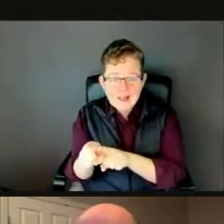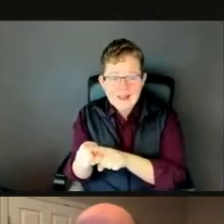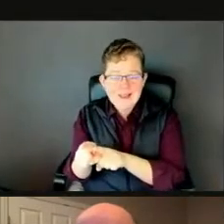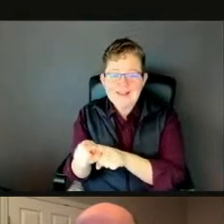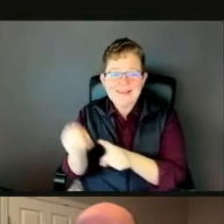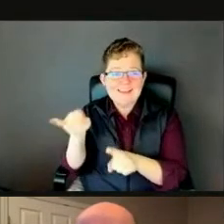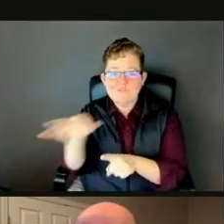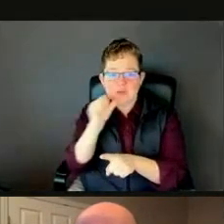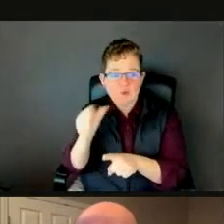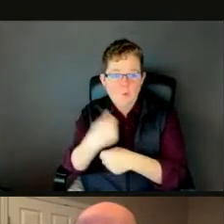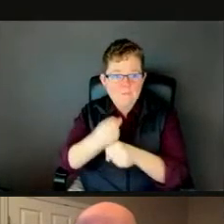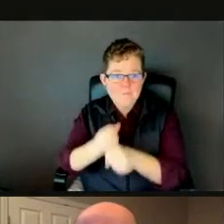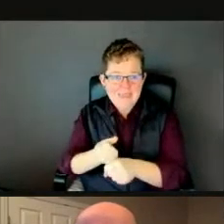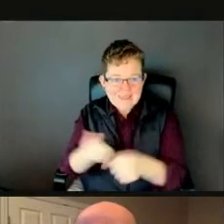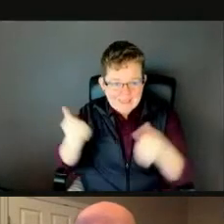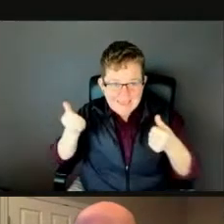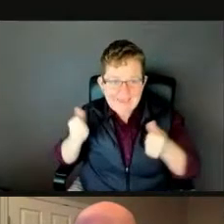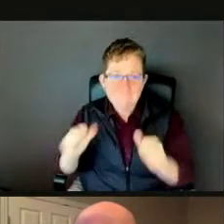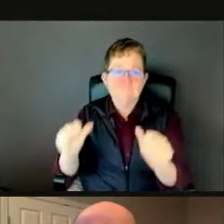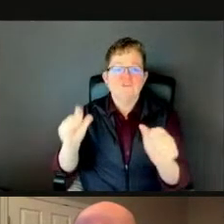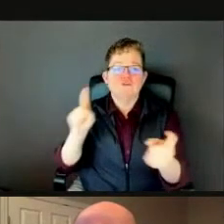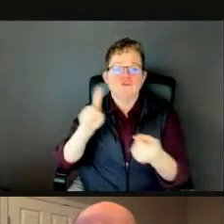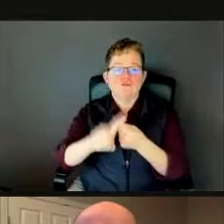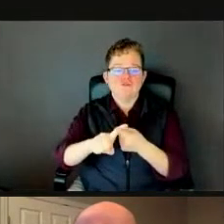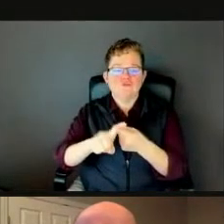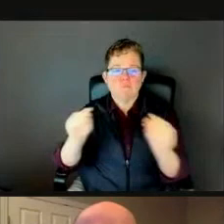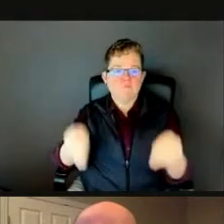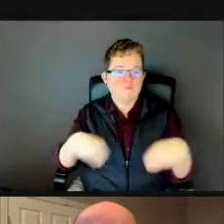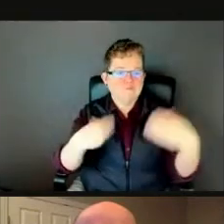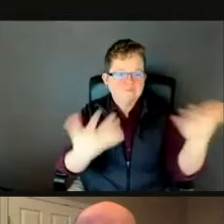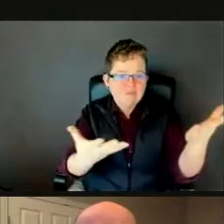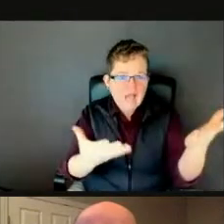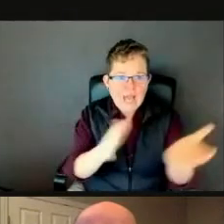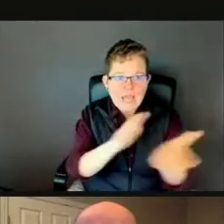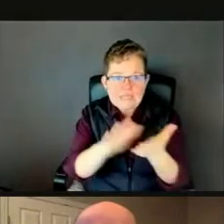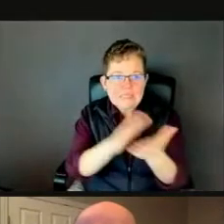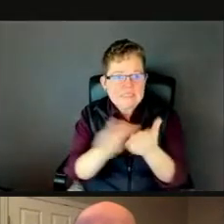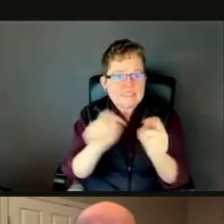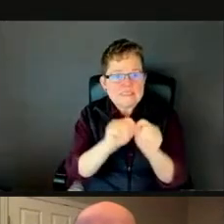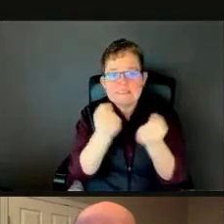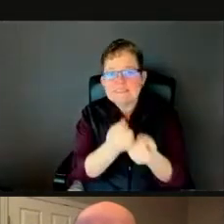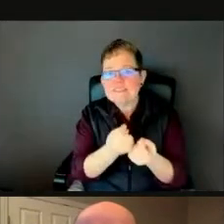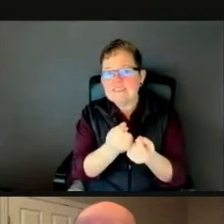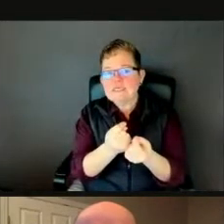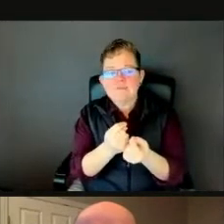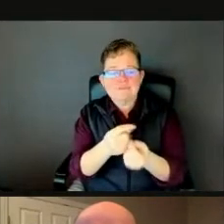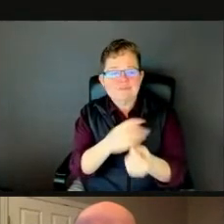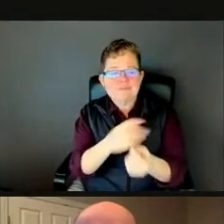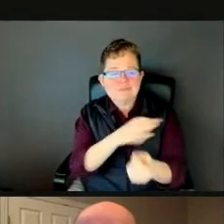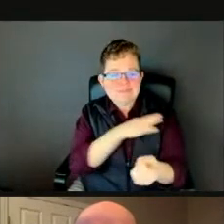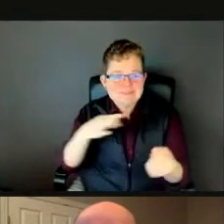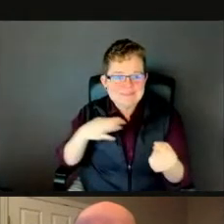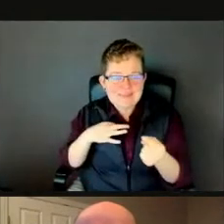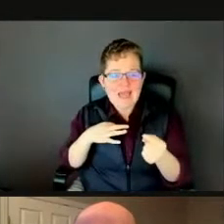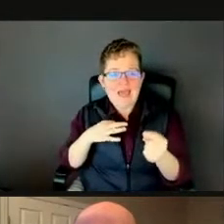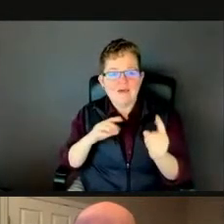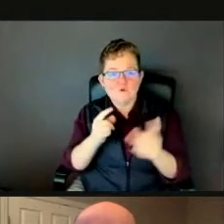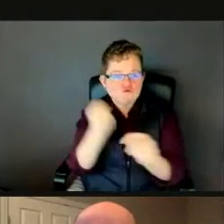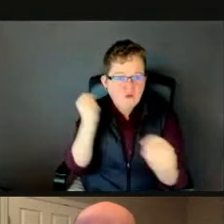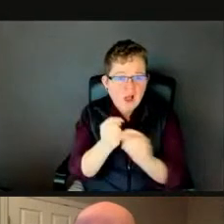make efforts to try to either provide the cleaning teams and the crews or trucks to come